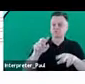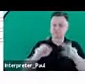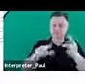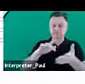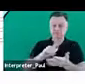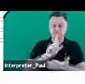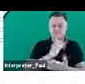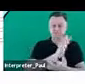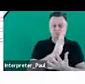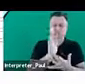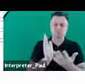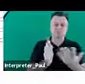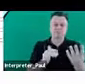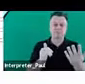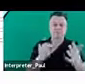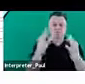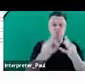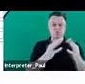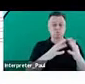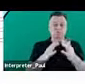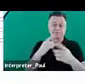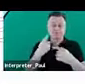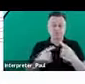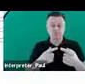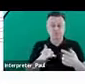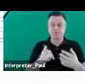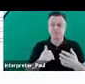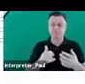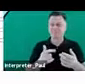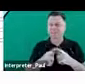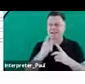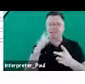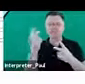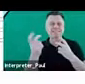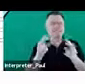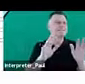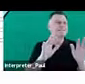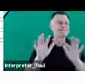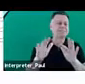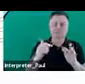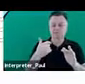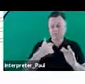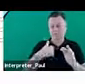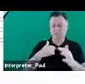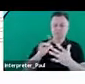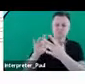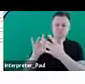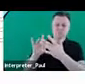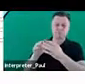information may be on the website, or actually it might be harder to find, and they're going to have to liaise with the